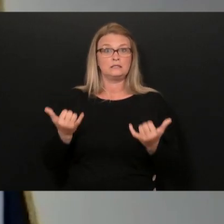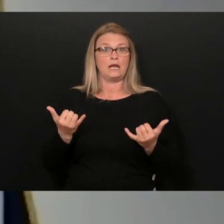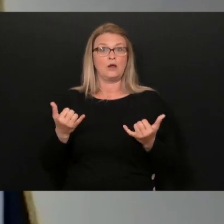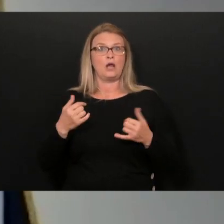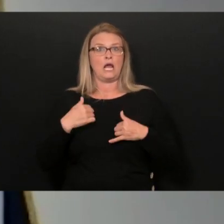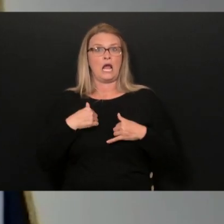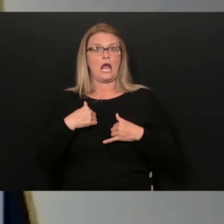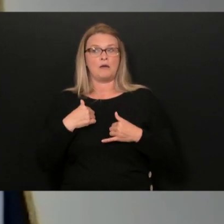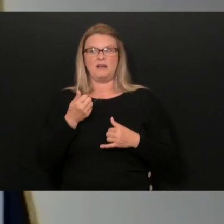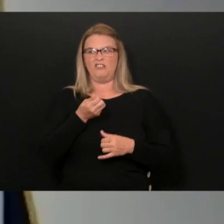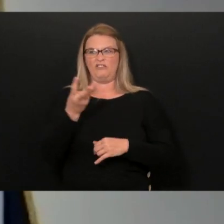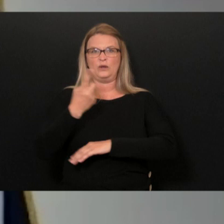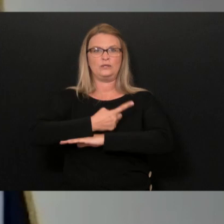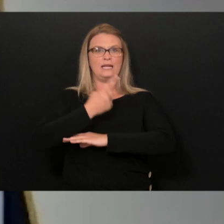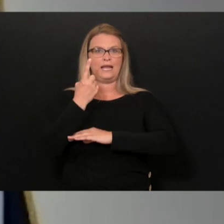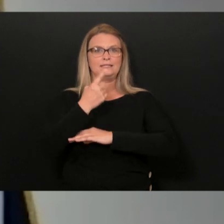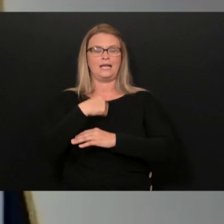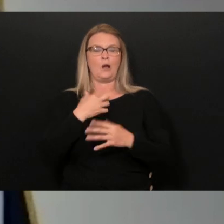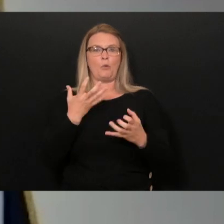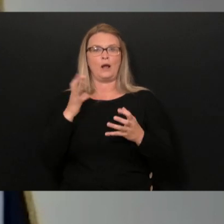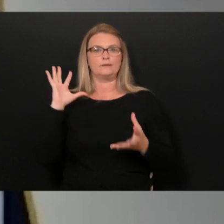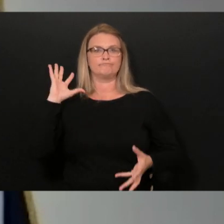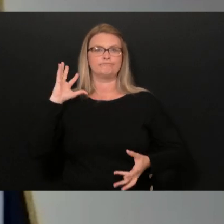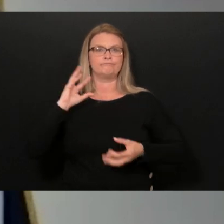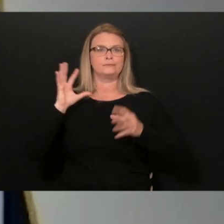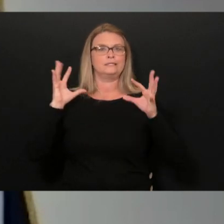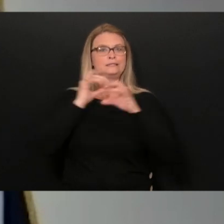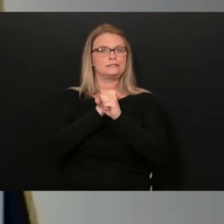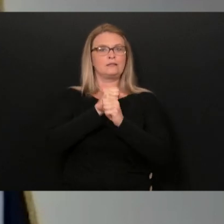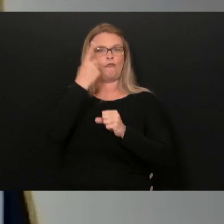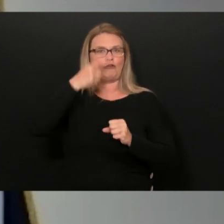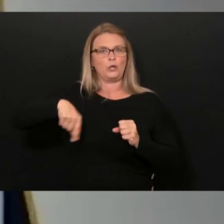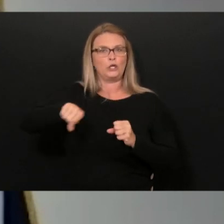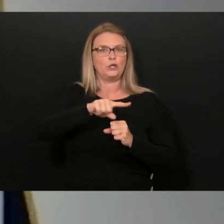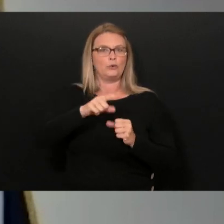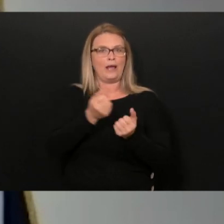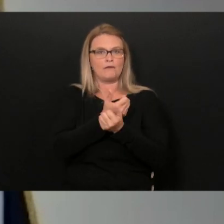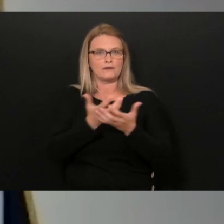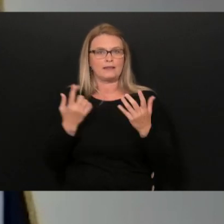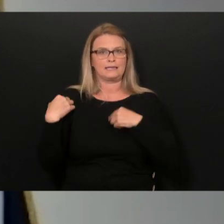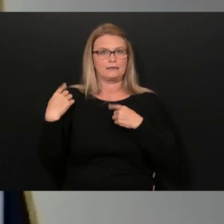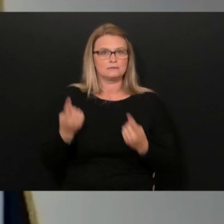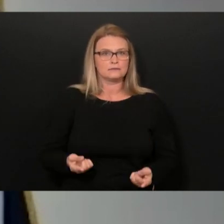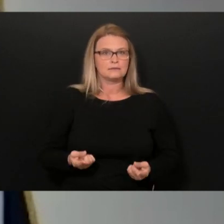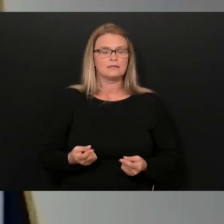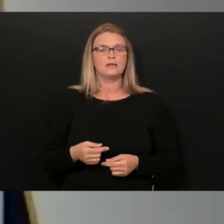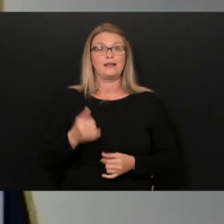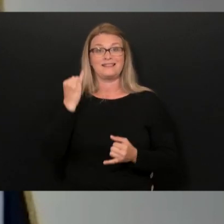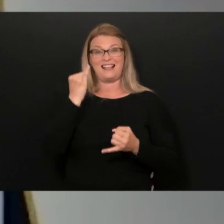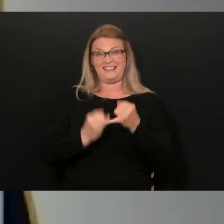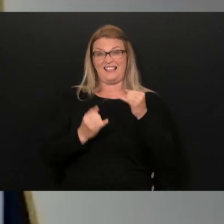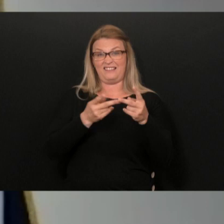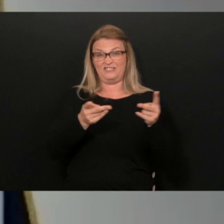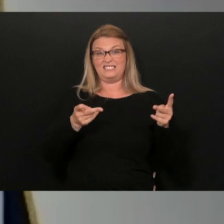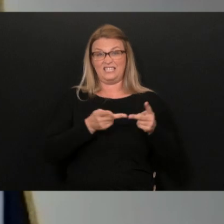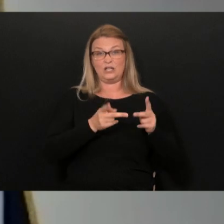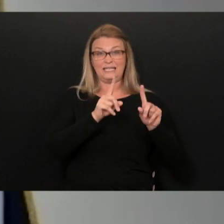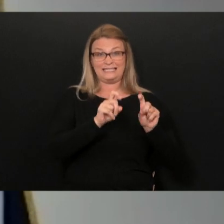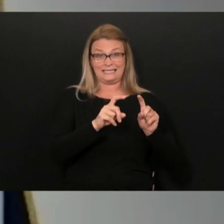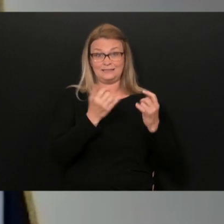last couple of days about doing a summary, but we have the last facility being tested today. That will